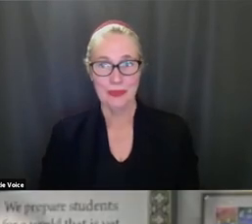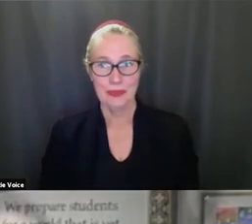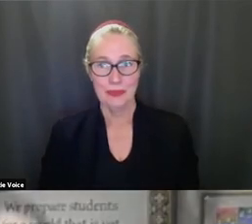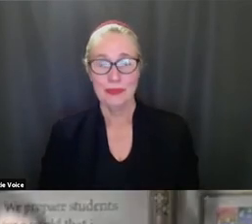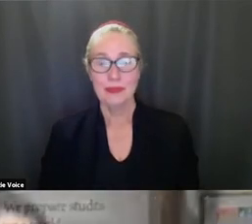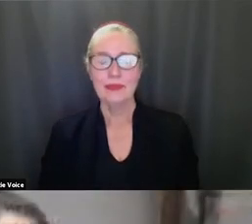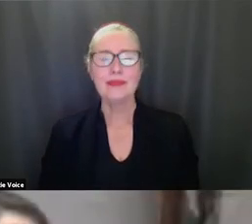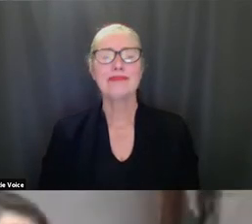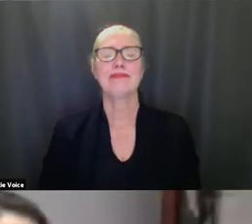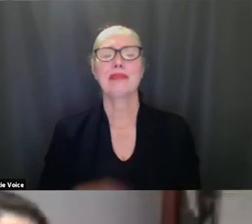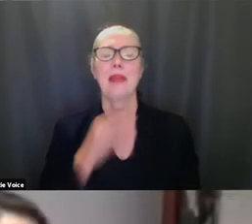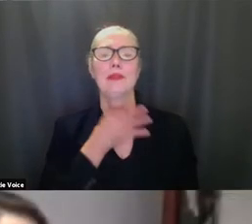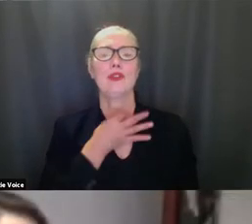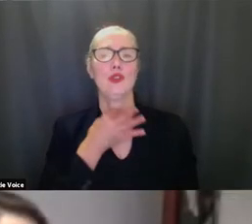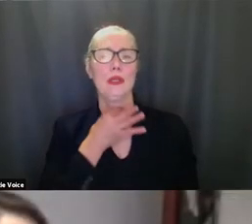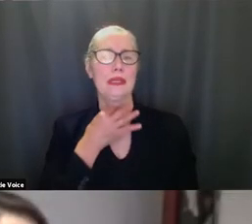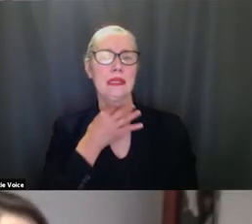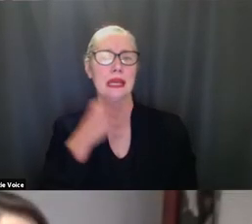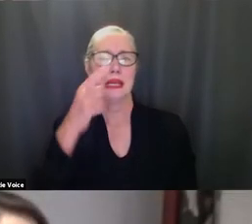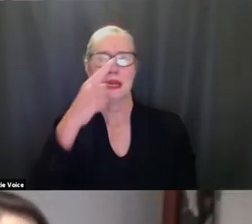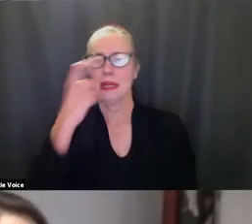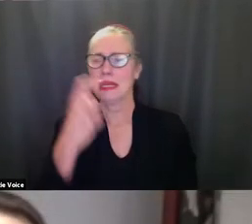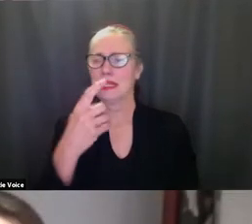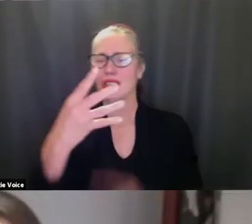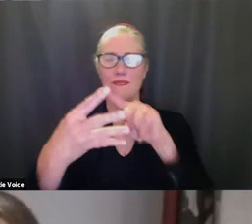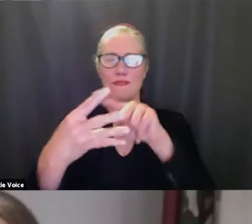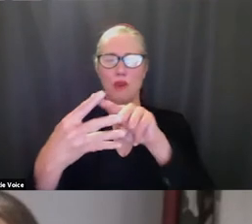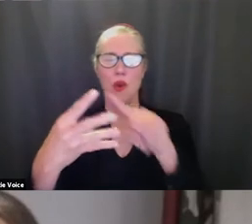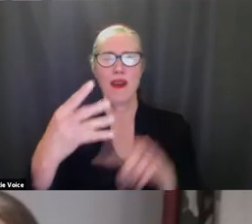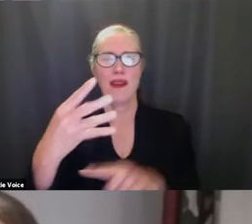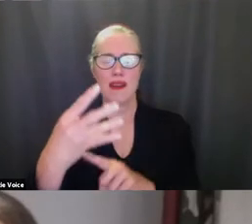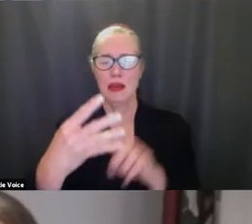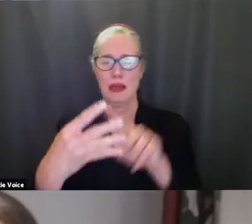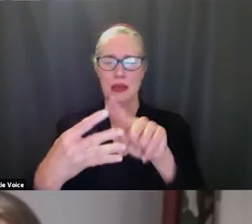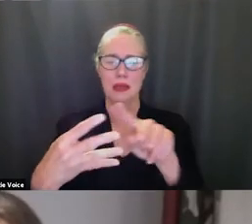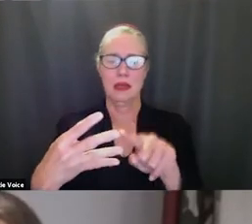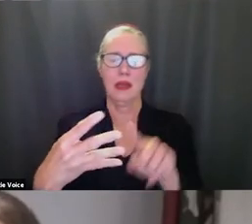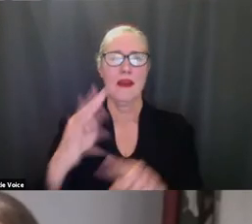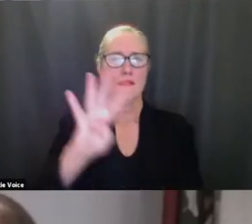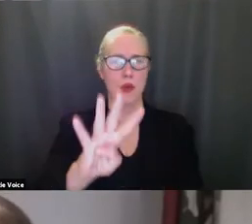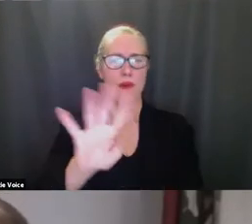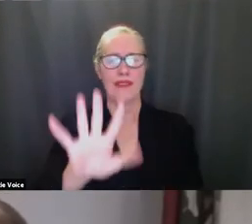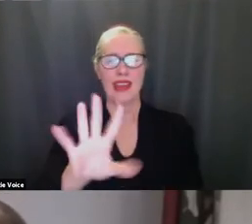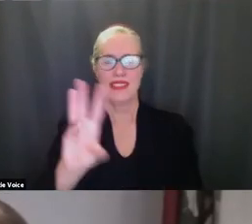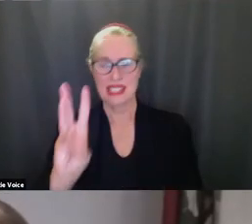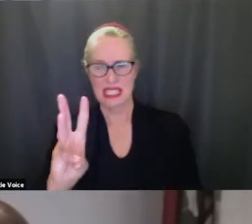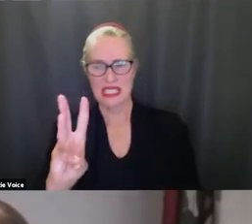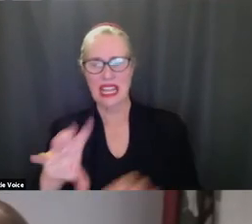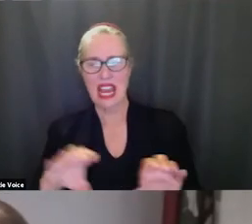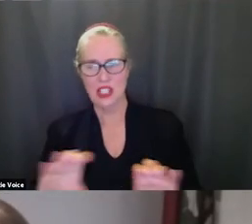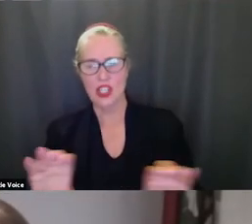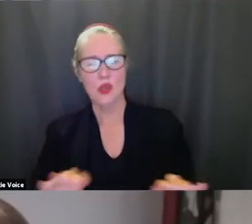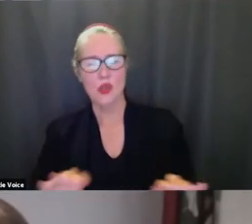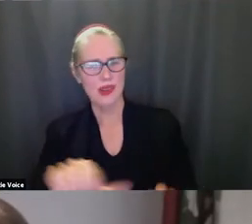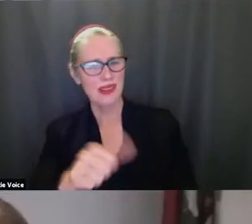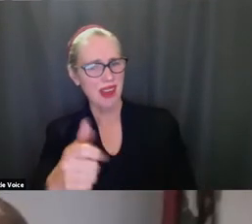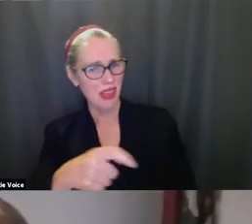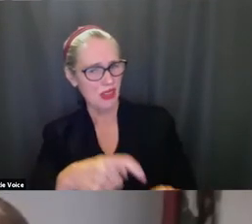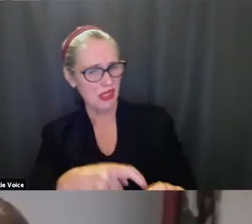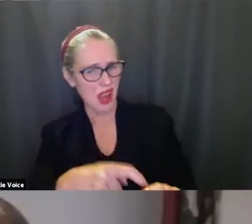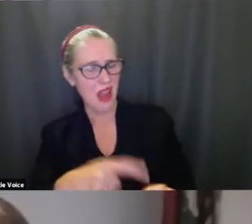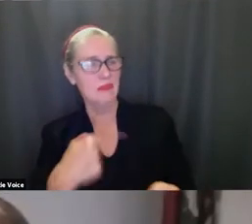i'm wondering board members since four five and six are action items that we can do at another time i'd like to